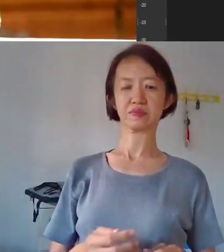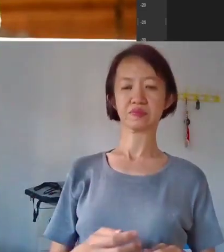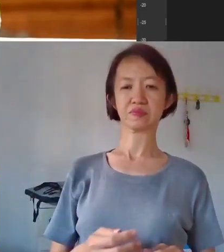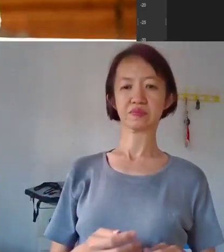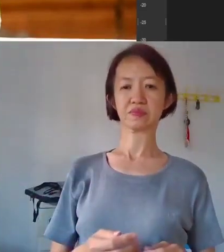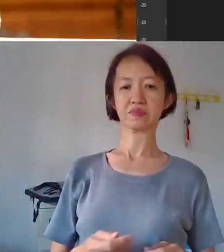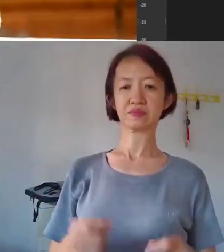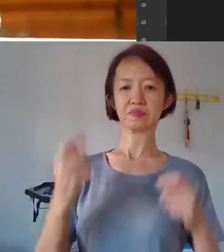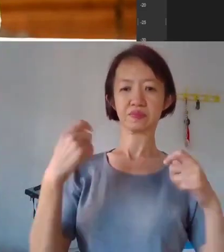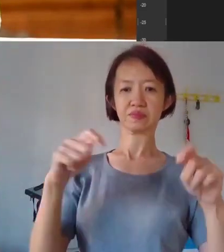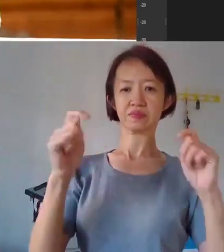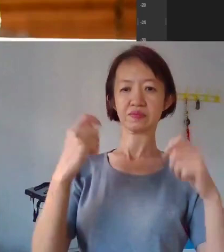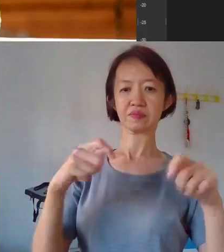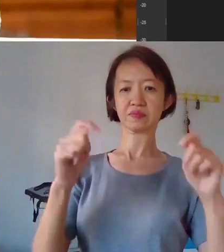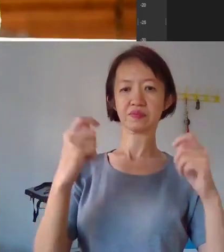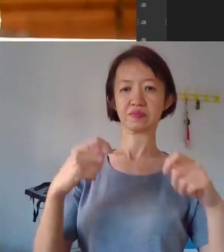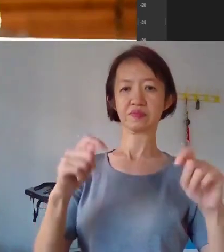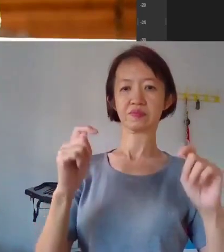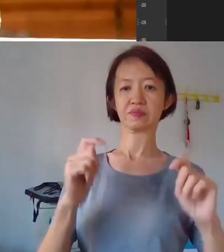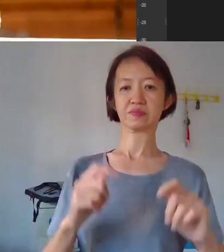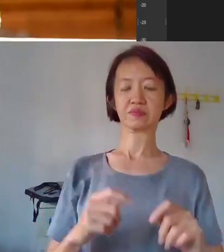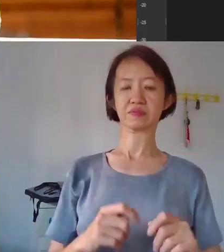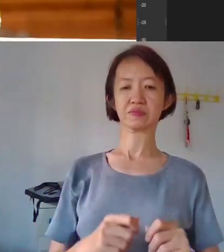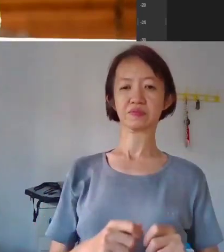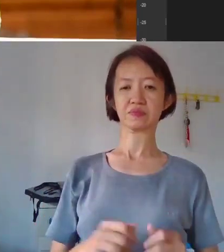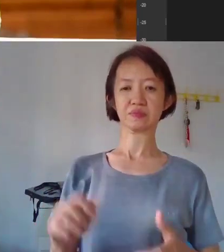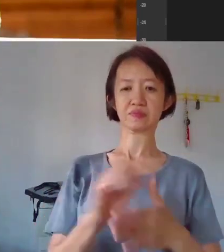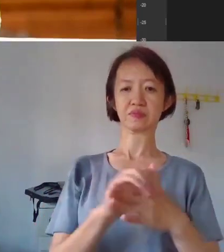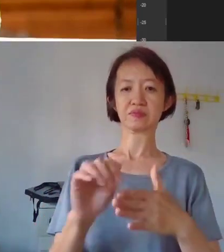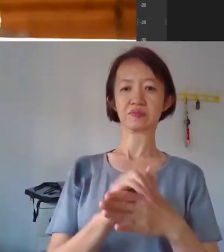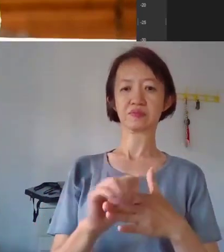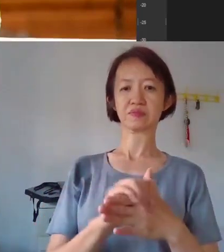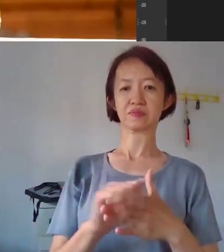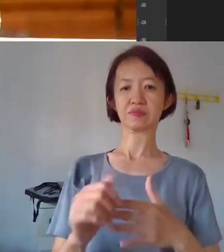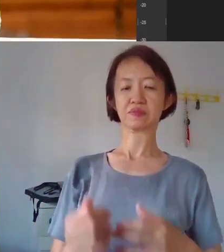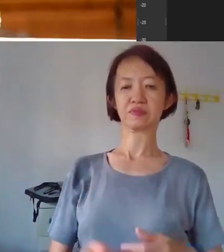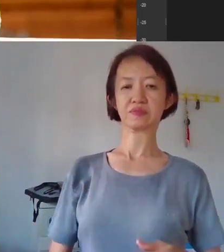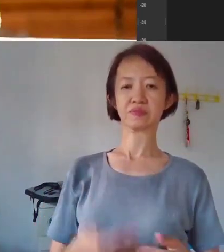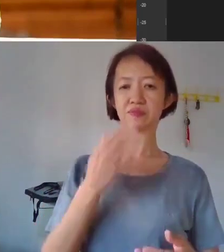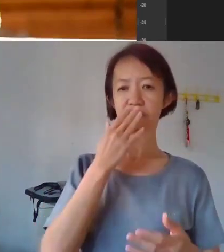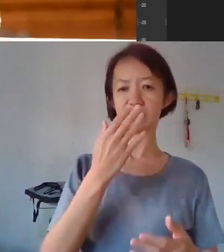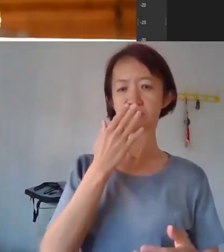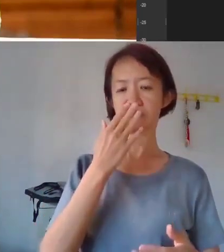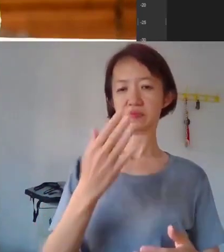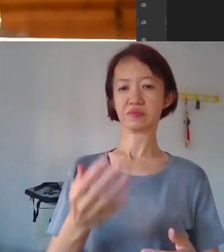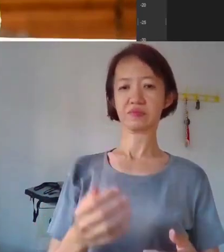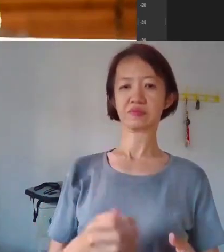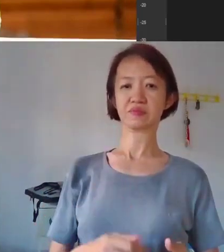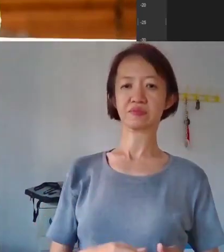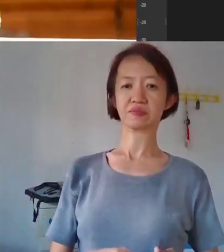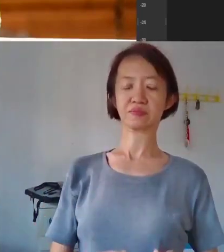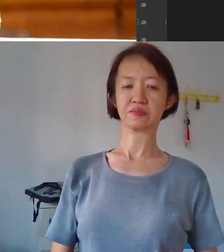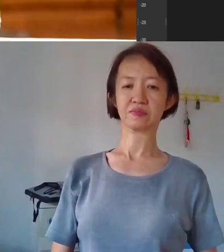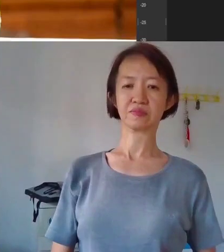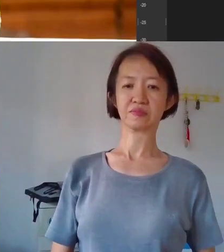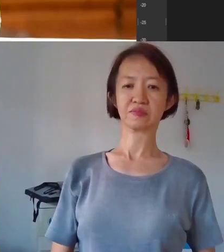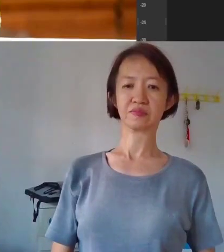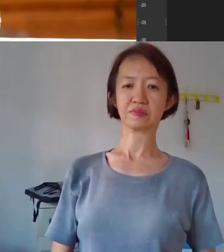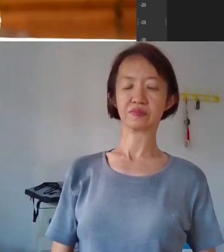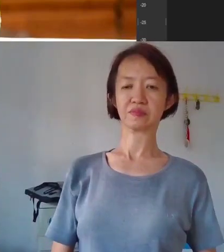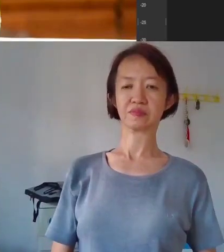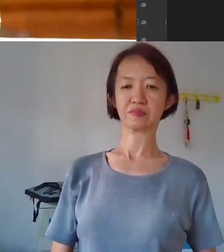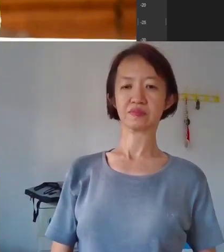and to create your blur effect. And this is it. Thanks for watching. Drop some likes and comments below if you find this video helpful,